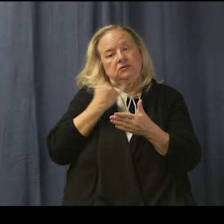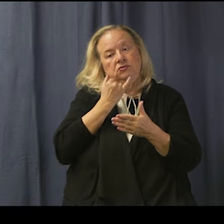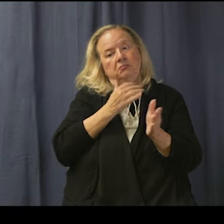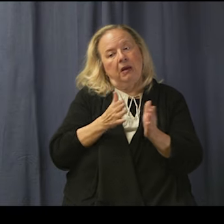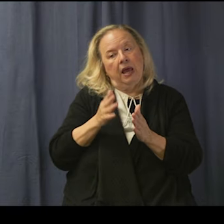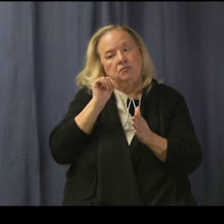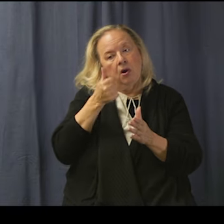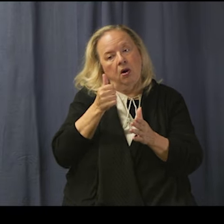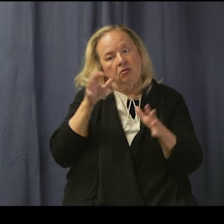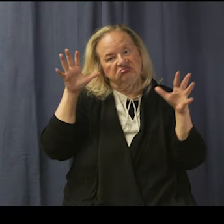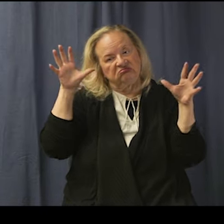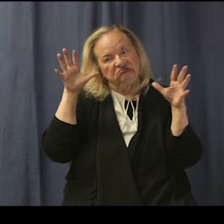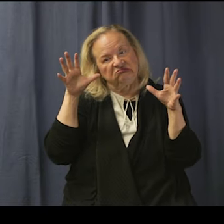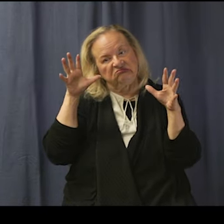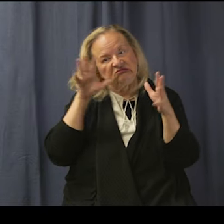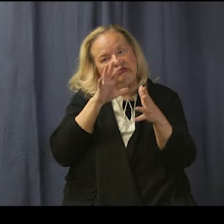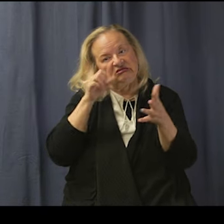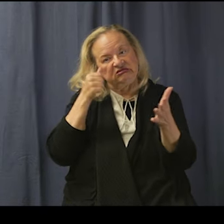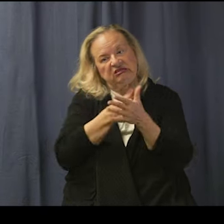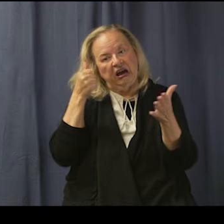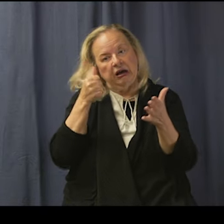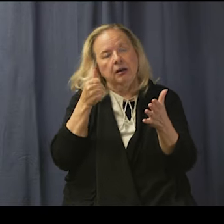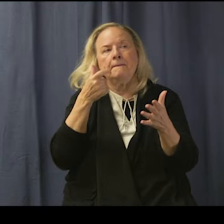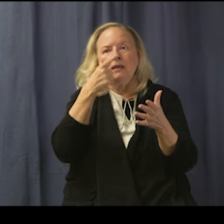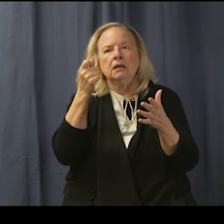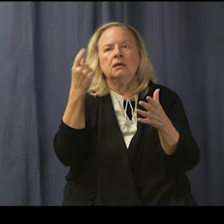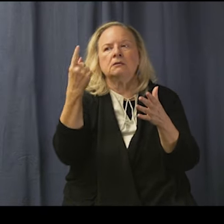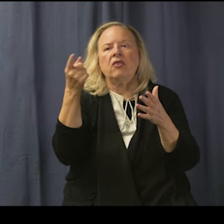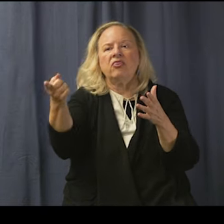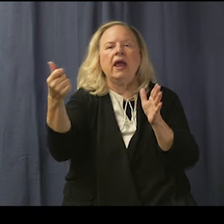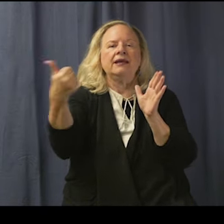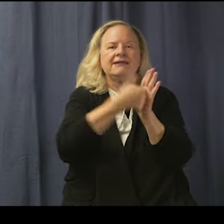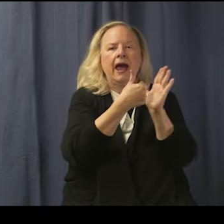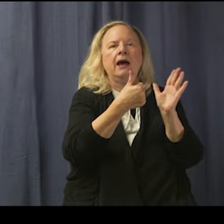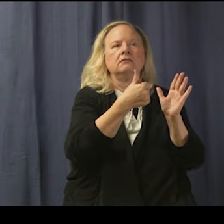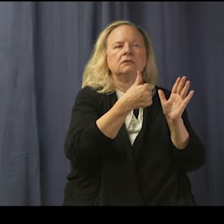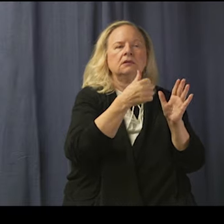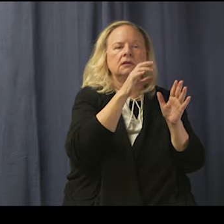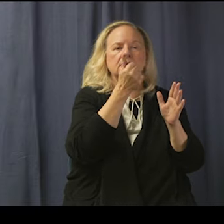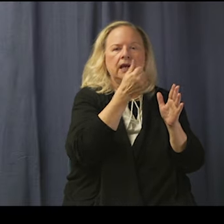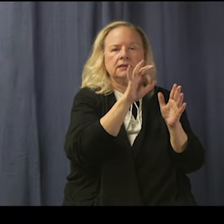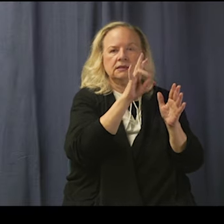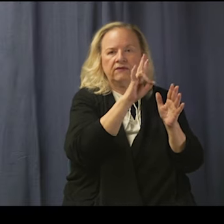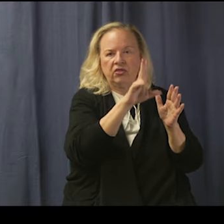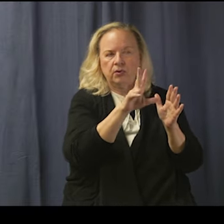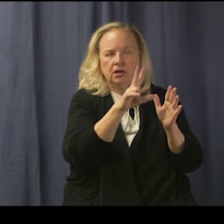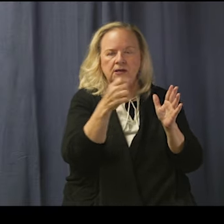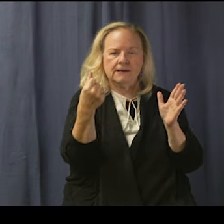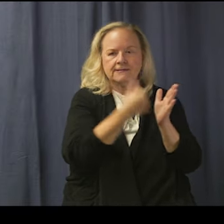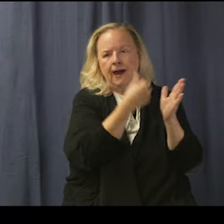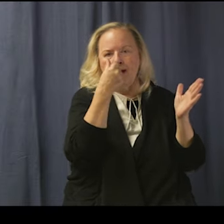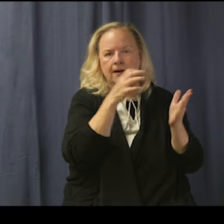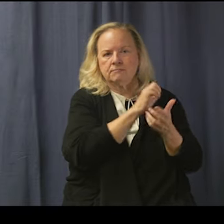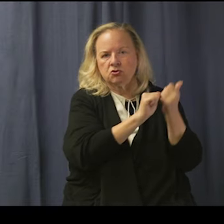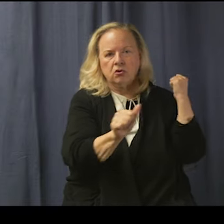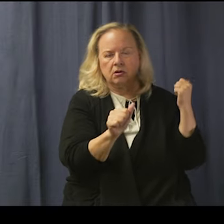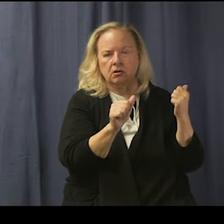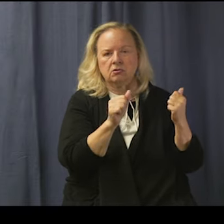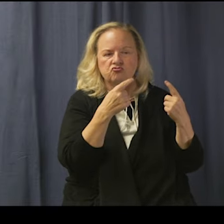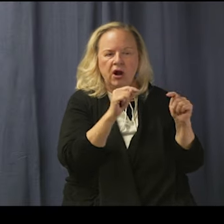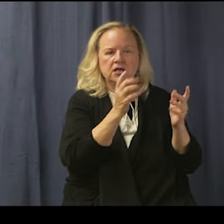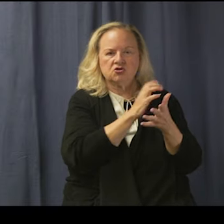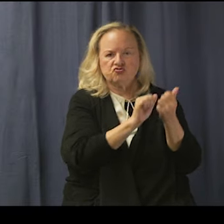Israel tomorrow. Now, they were attacked on Yom Kippur in 73, and it looks like they may. So we need to